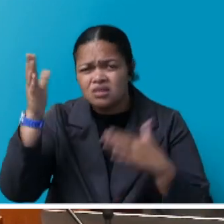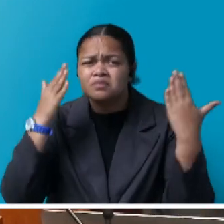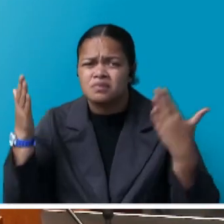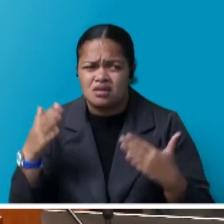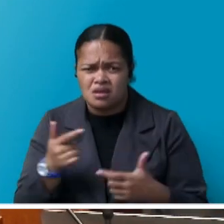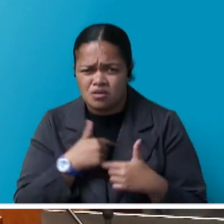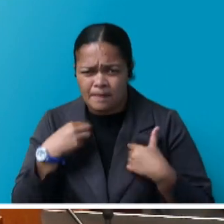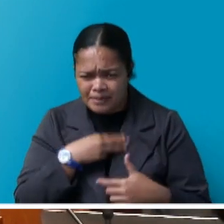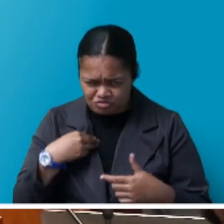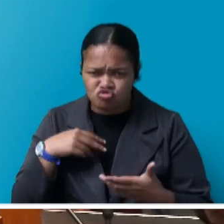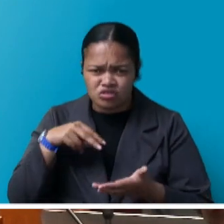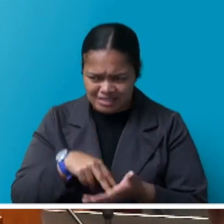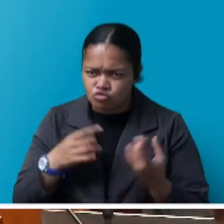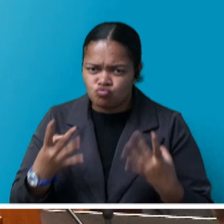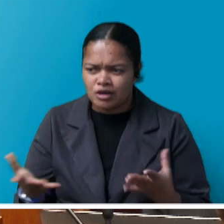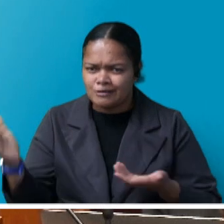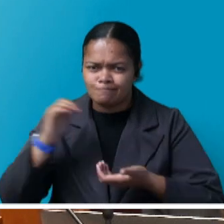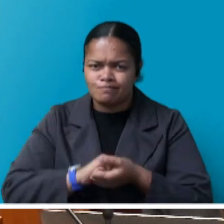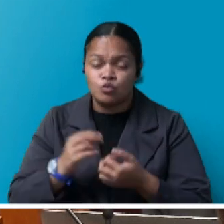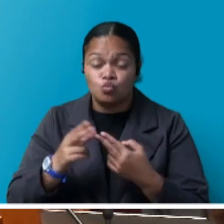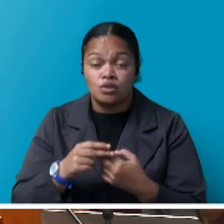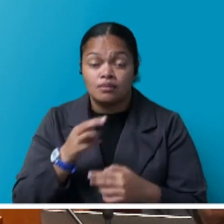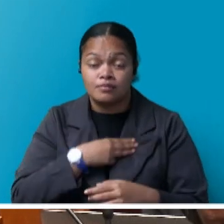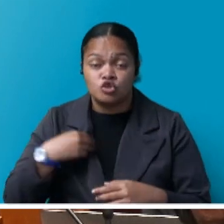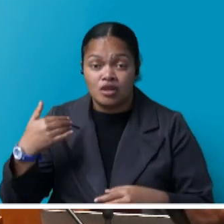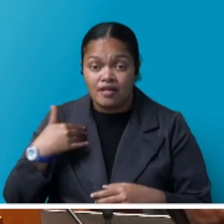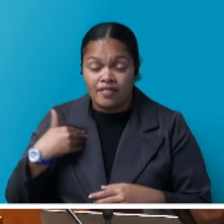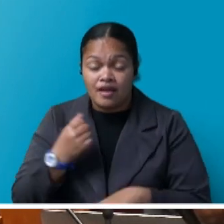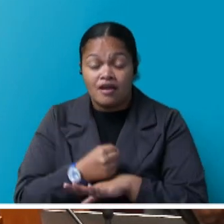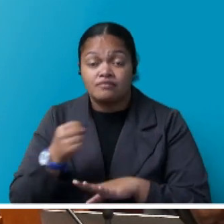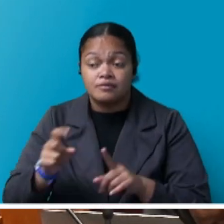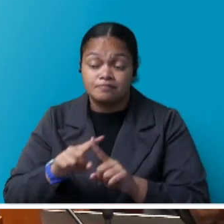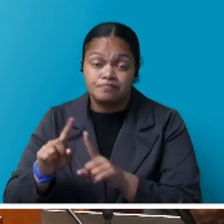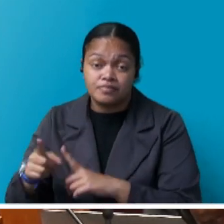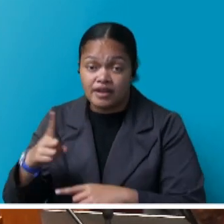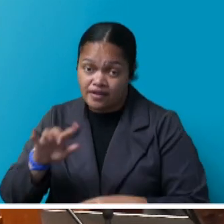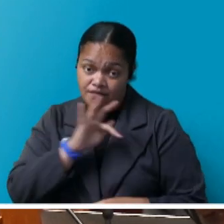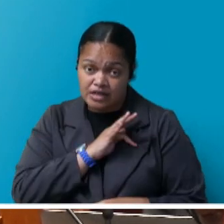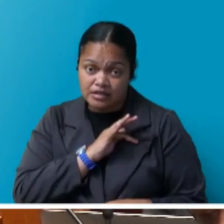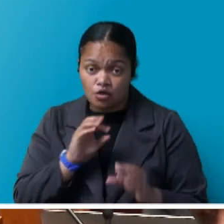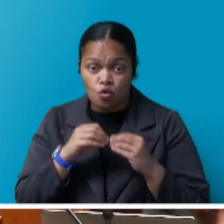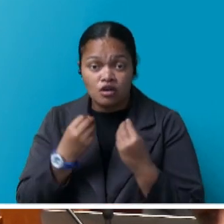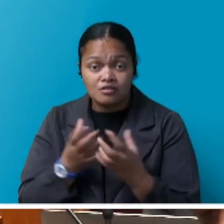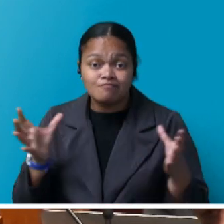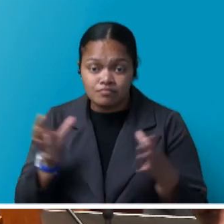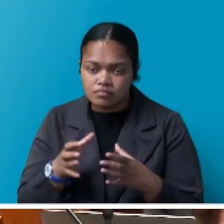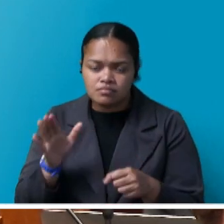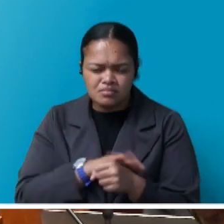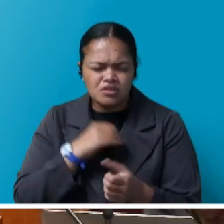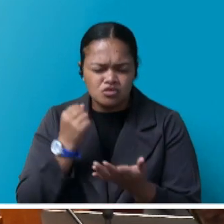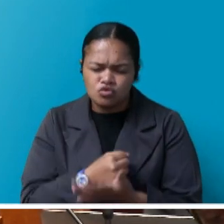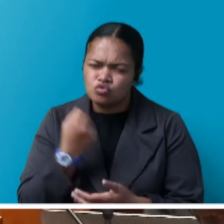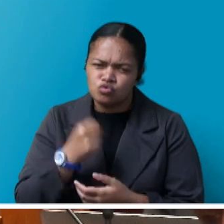stands ready to work with the Ministry of Health, development partners, civil society, and faith-based organizations to ensure that no Fijian